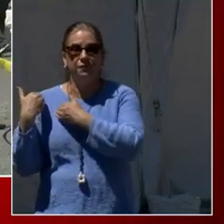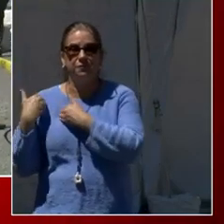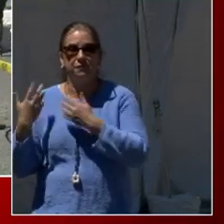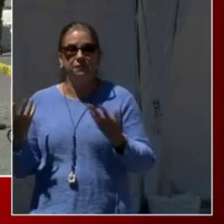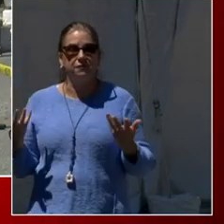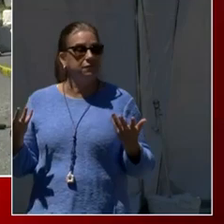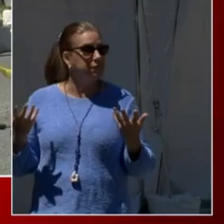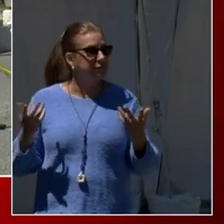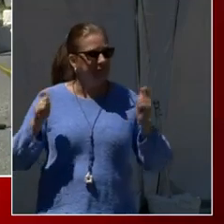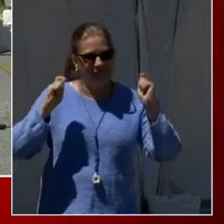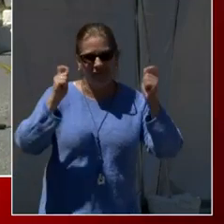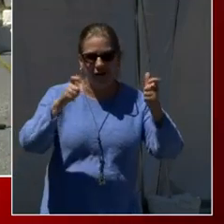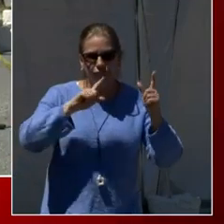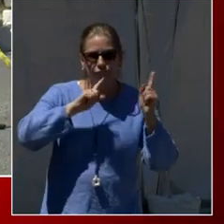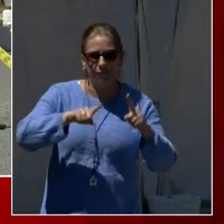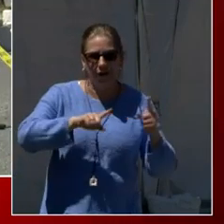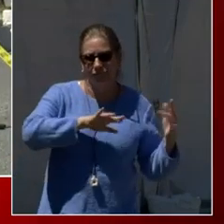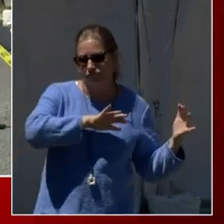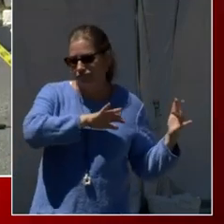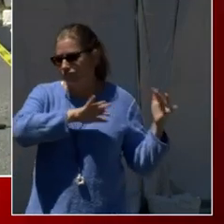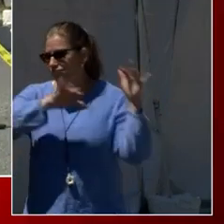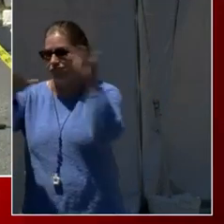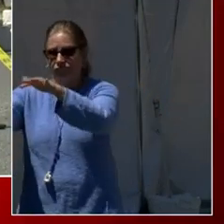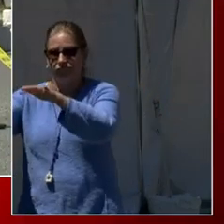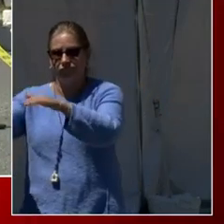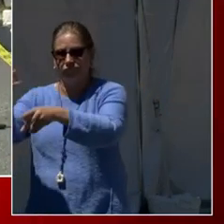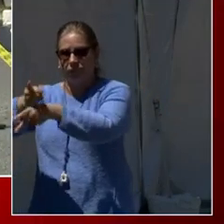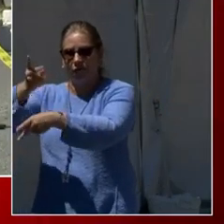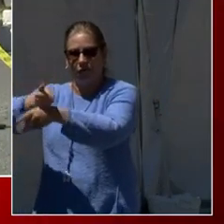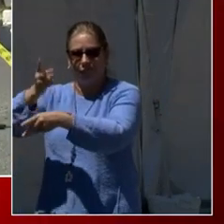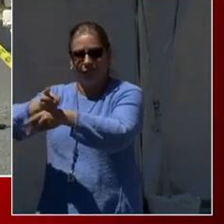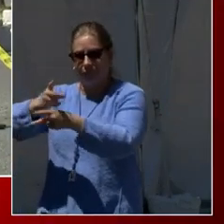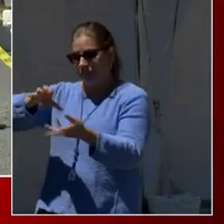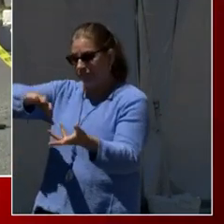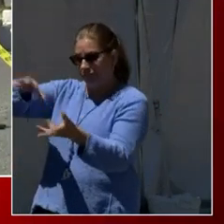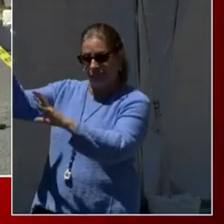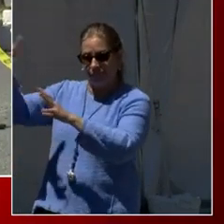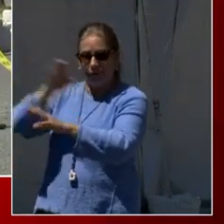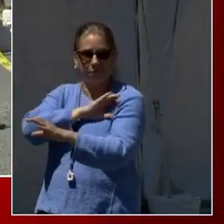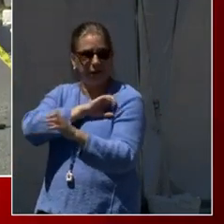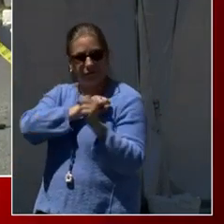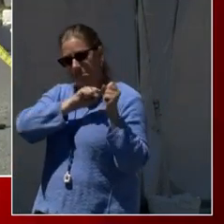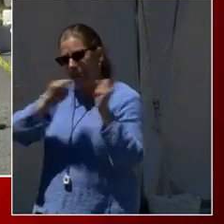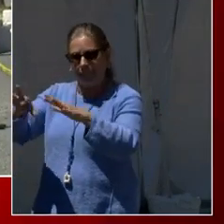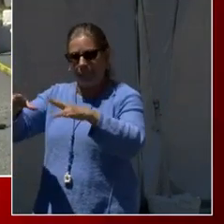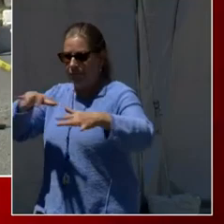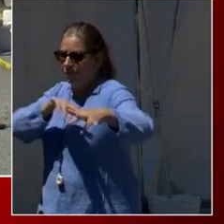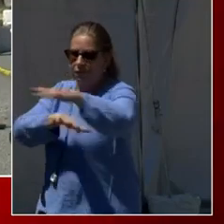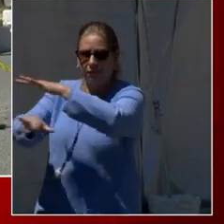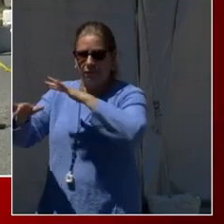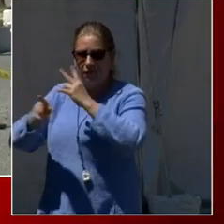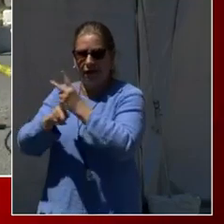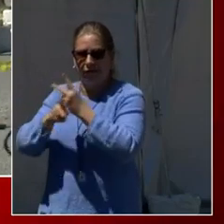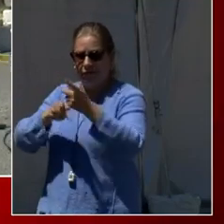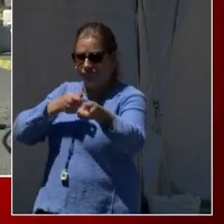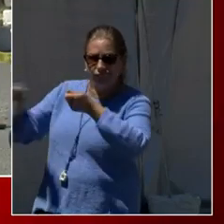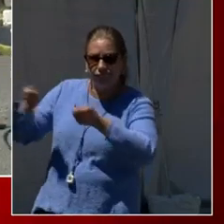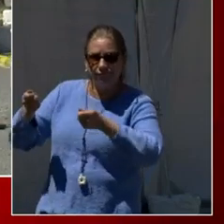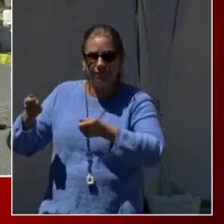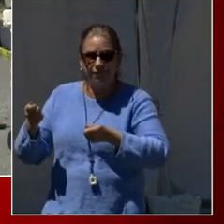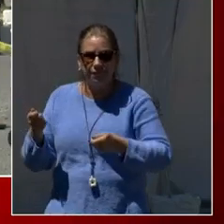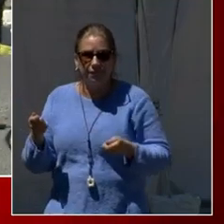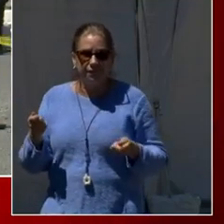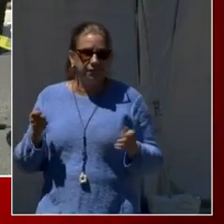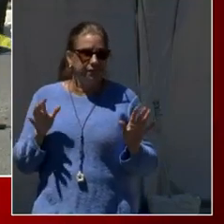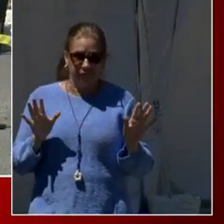possible and assure that the offenders are held accountable. That will be our posture throughout the evening. And I want to reiterate this, and I probably will every